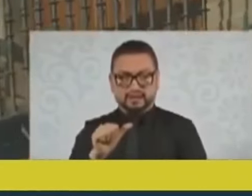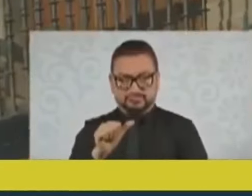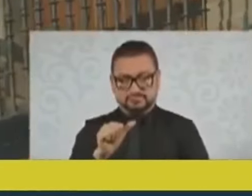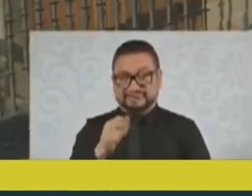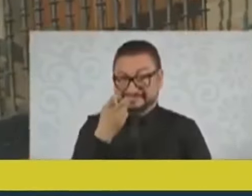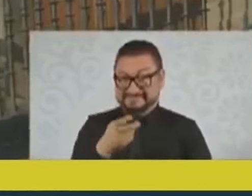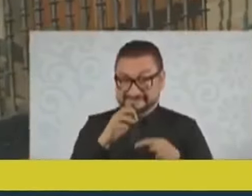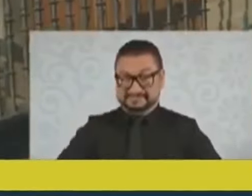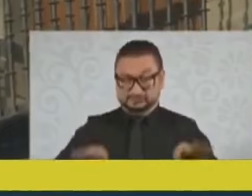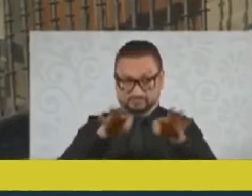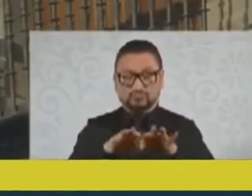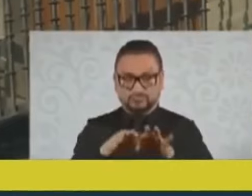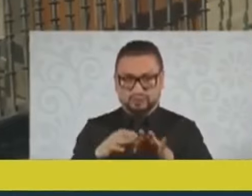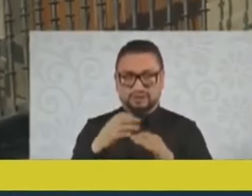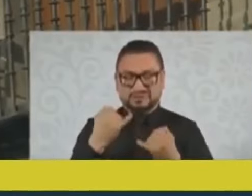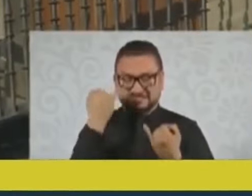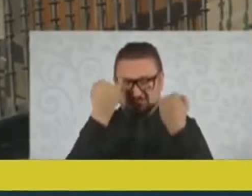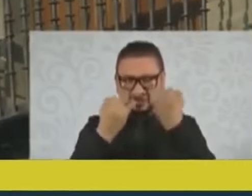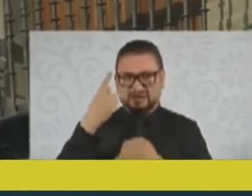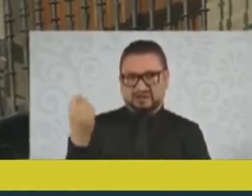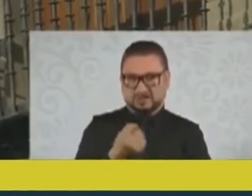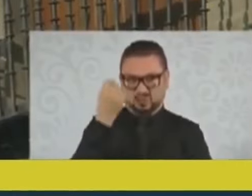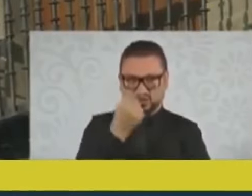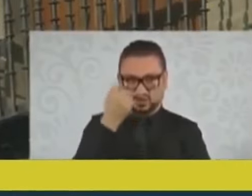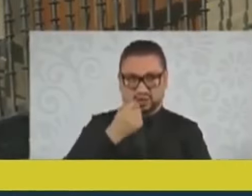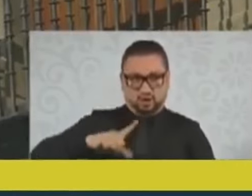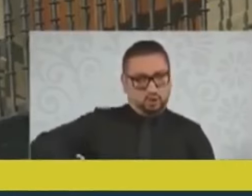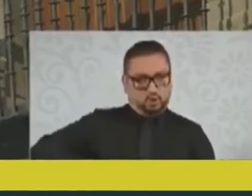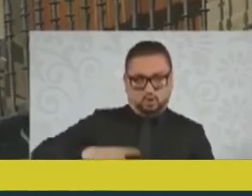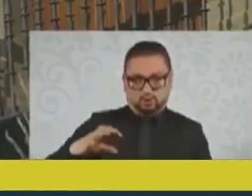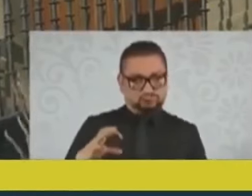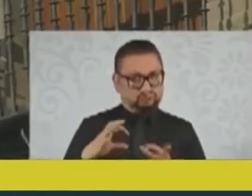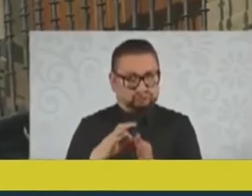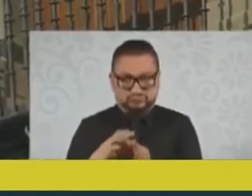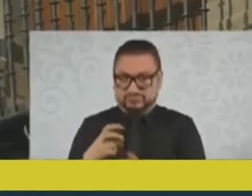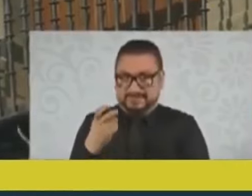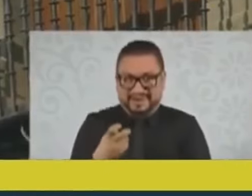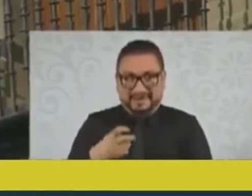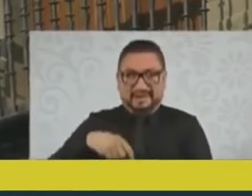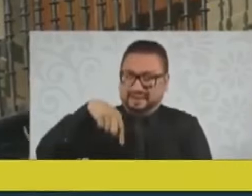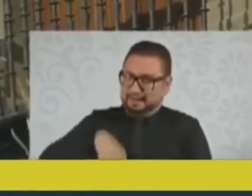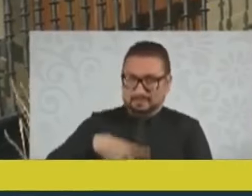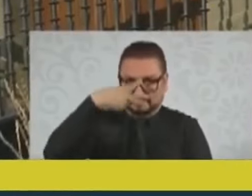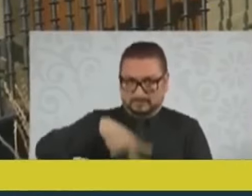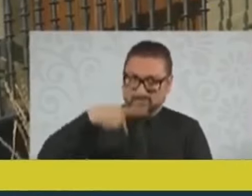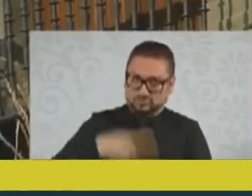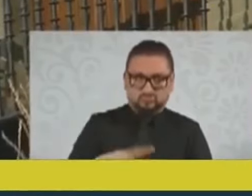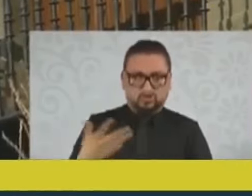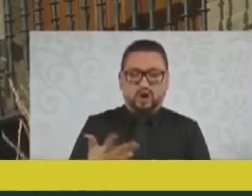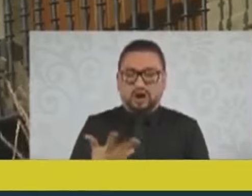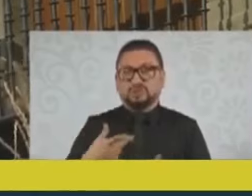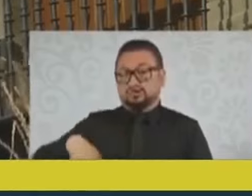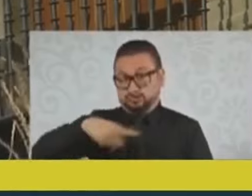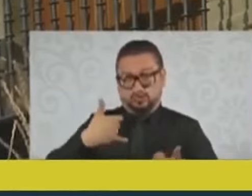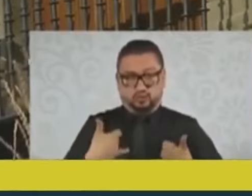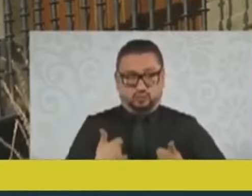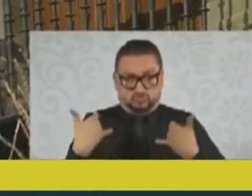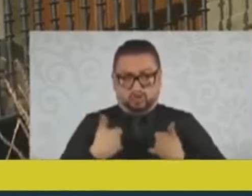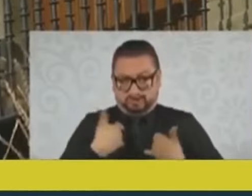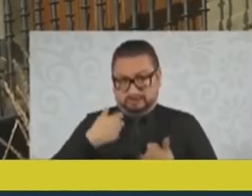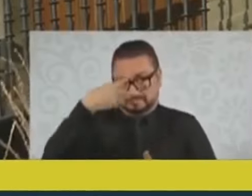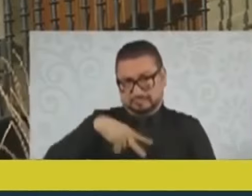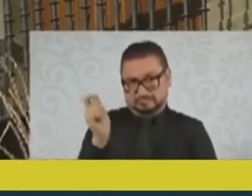center of cybersecurity and artificial intelligence. The technological solutions of the whole government will be made at home